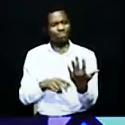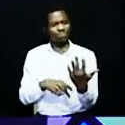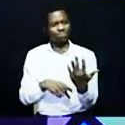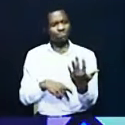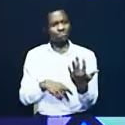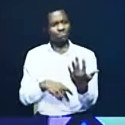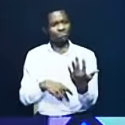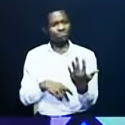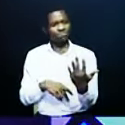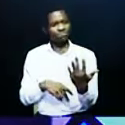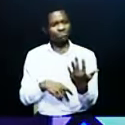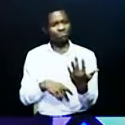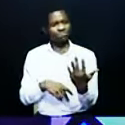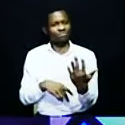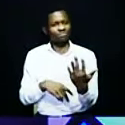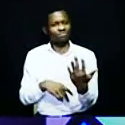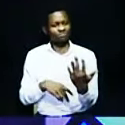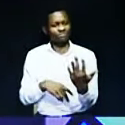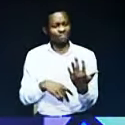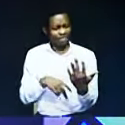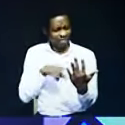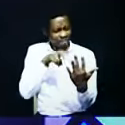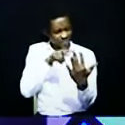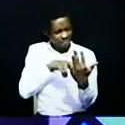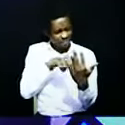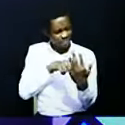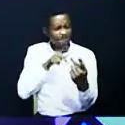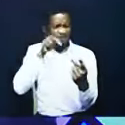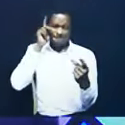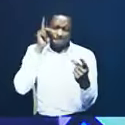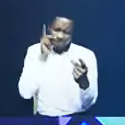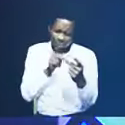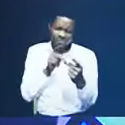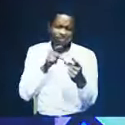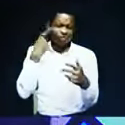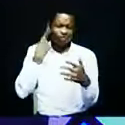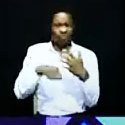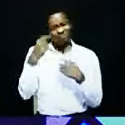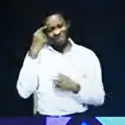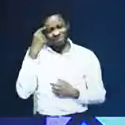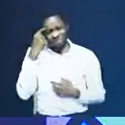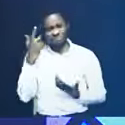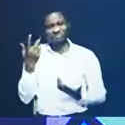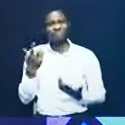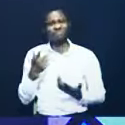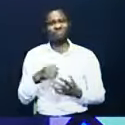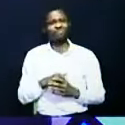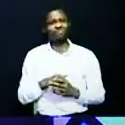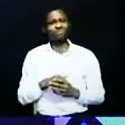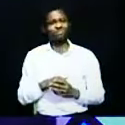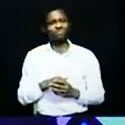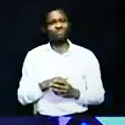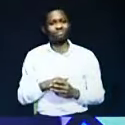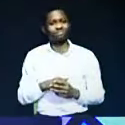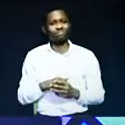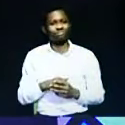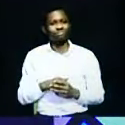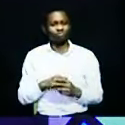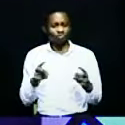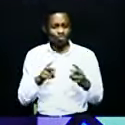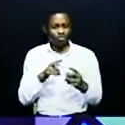no. And it's exactly about what I'm thinking of. Na eye dear me dream ho no pepepe. So I saved that number.